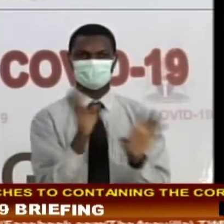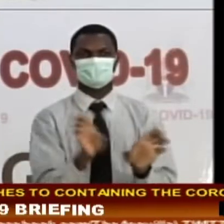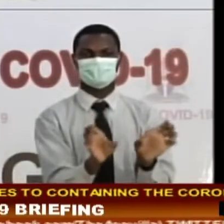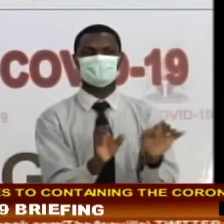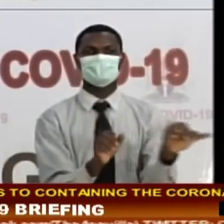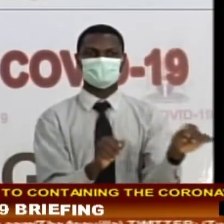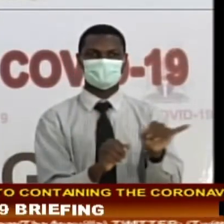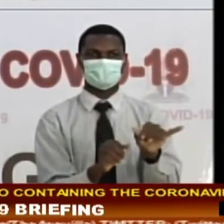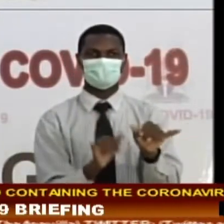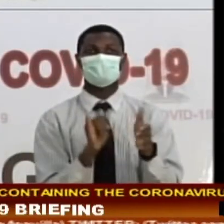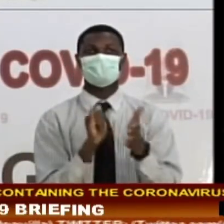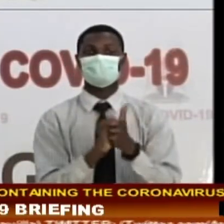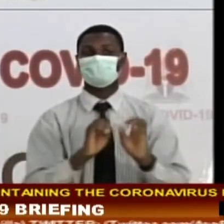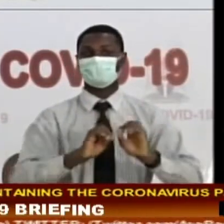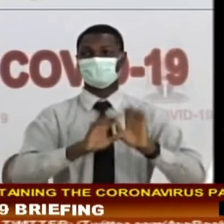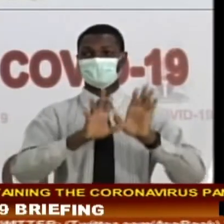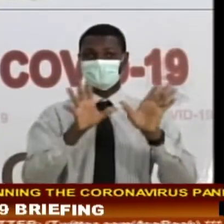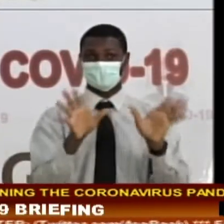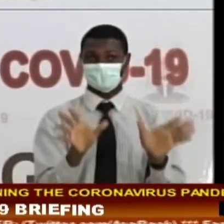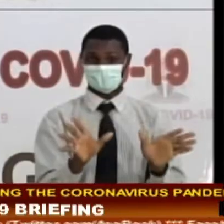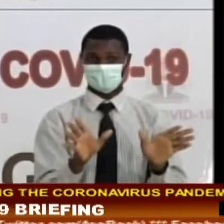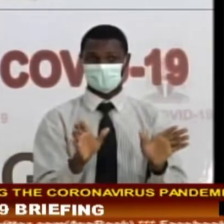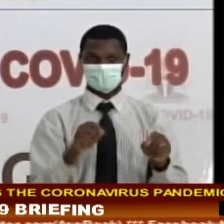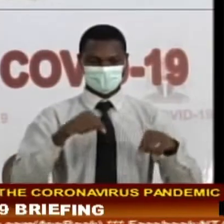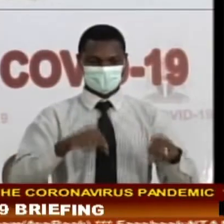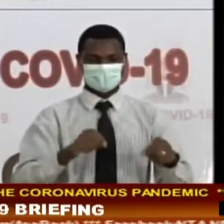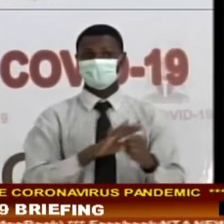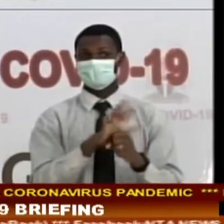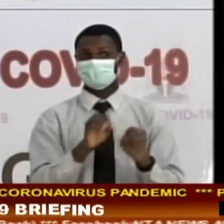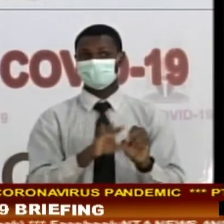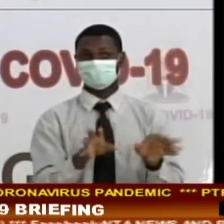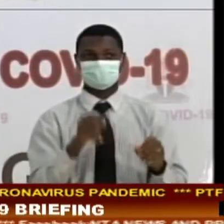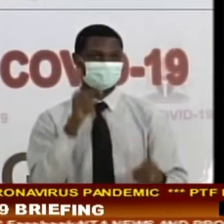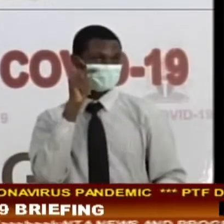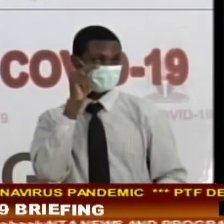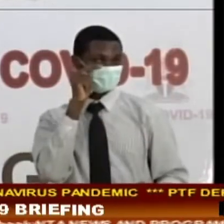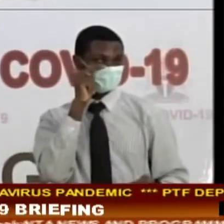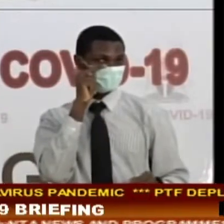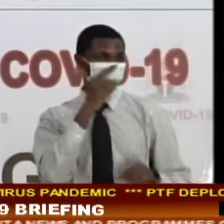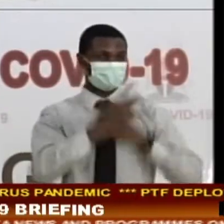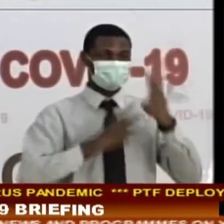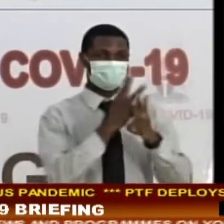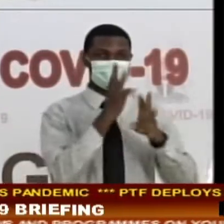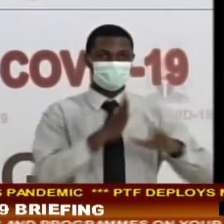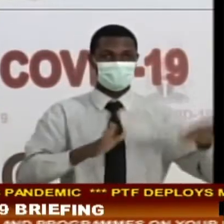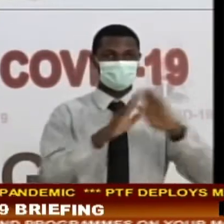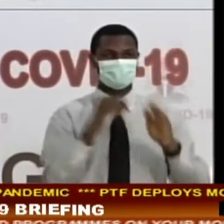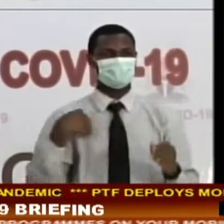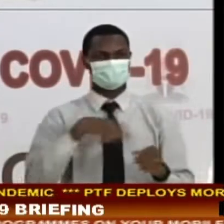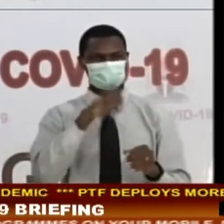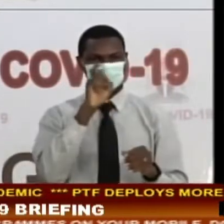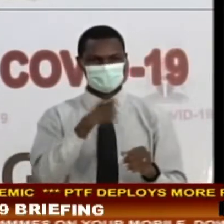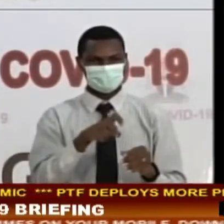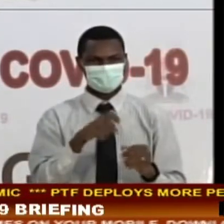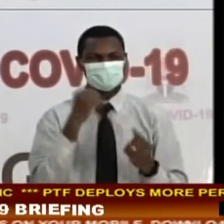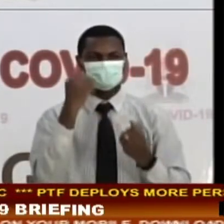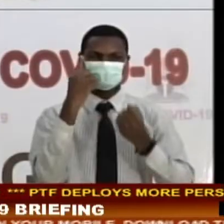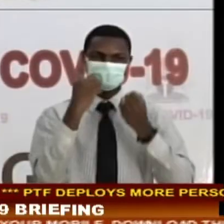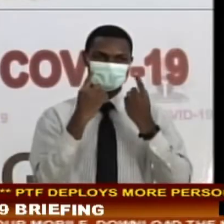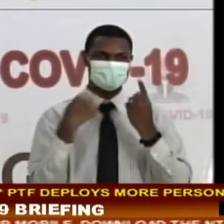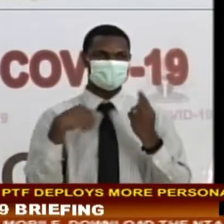driving this outbreak in Nigeria and globally and as we watch TV every evening we have